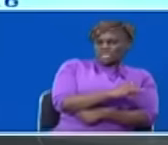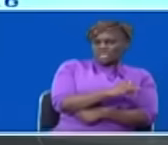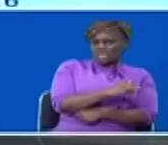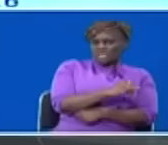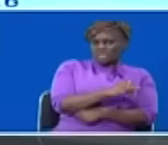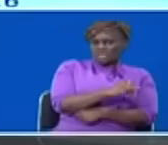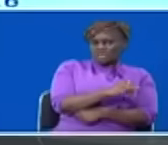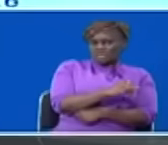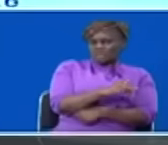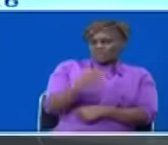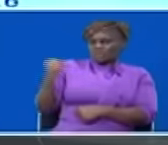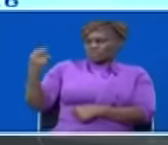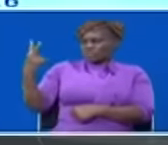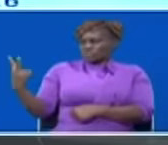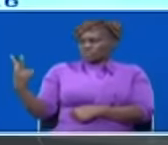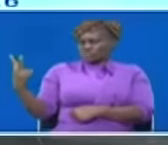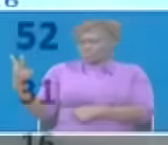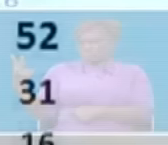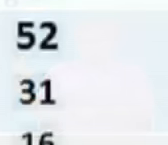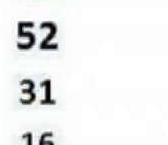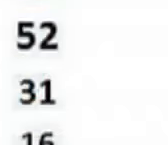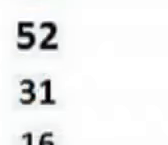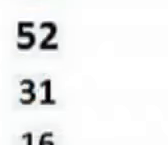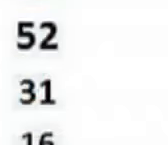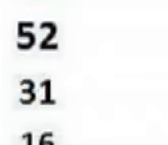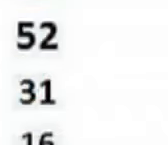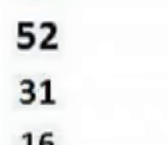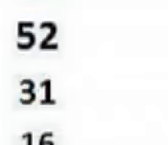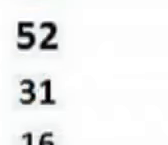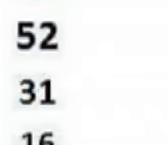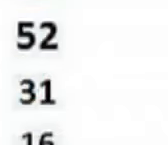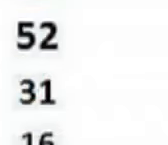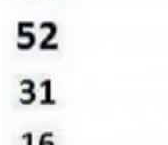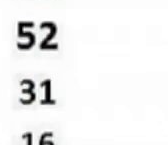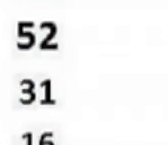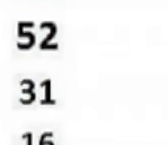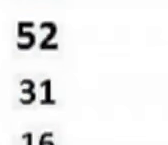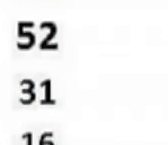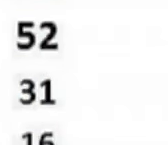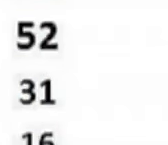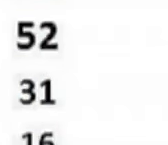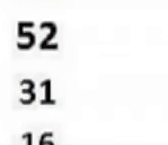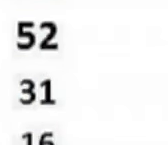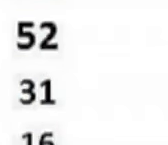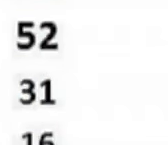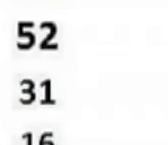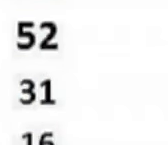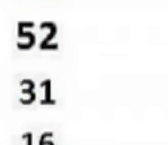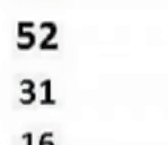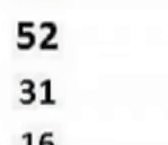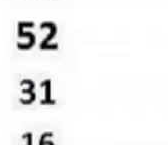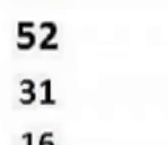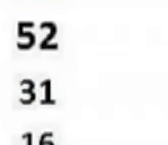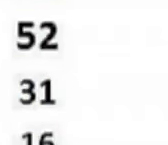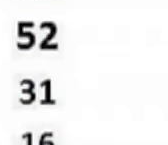of course, they have another 52 years to live with that decision. And as you can see, the numbers obviously go down as you go much